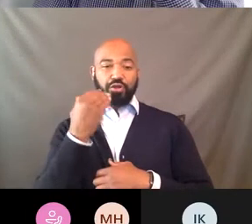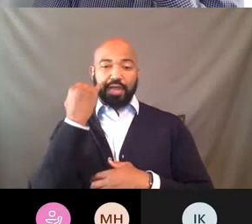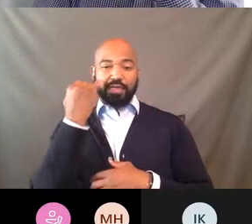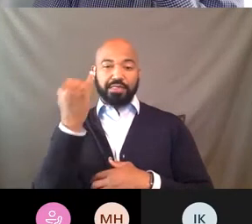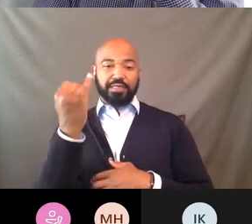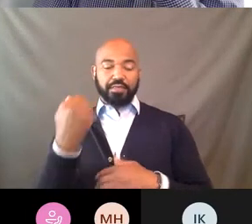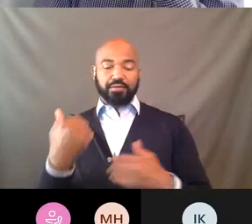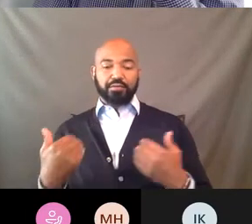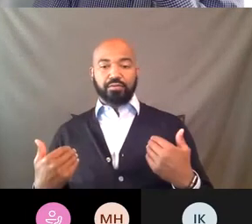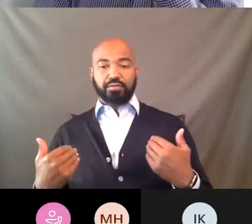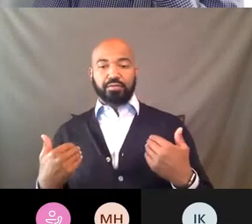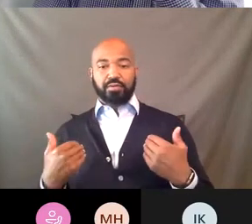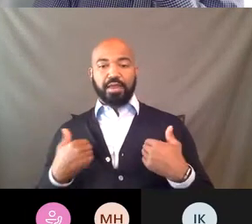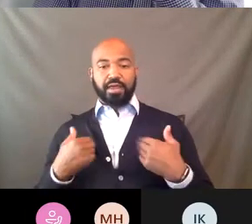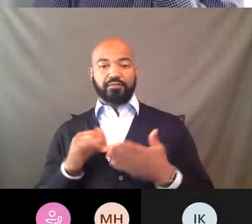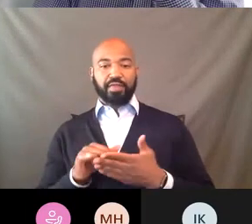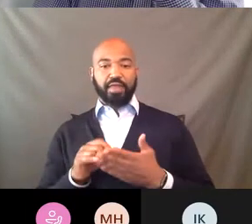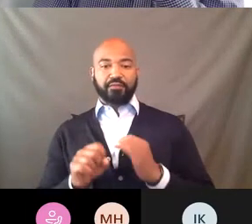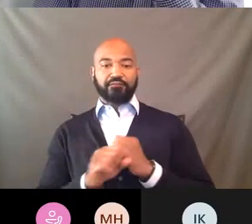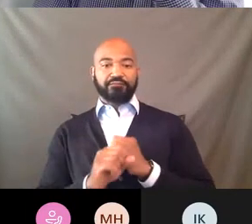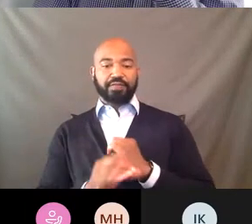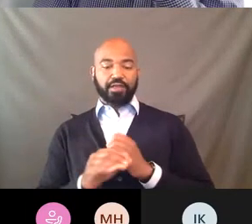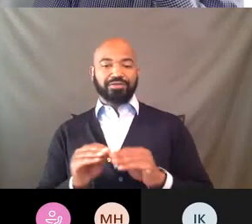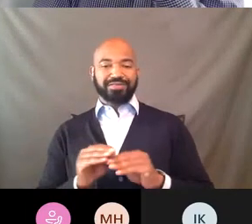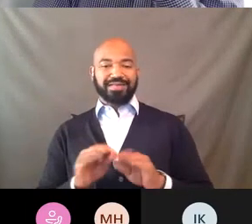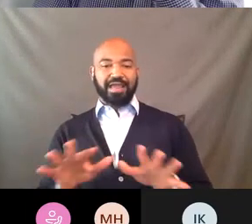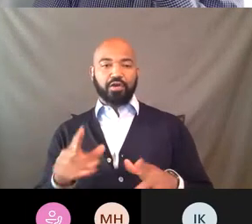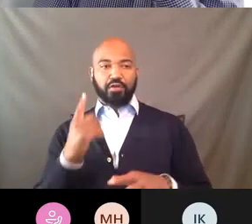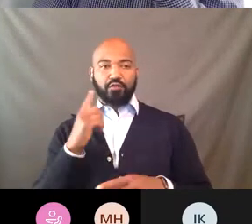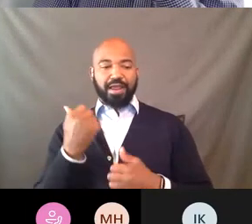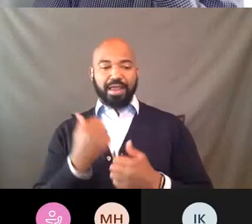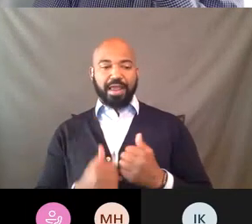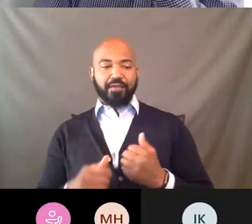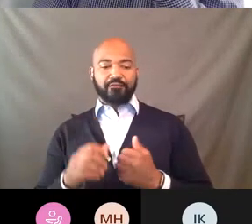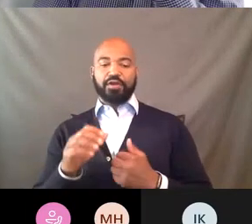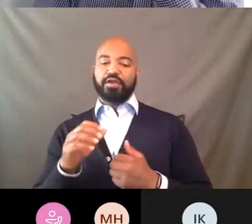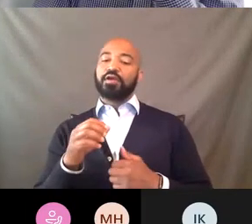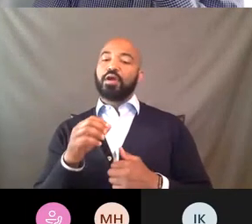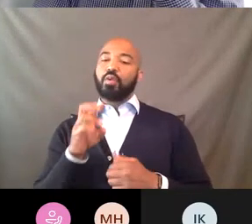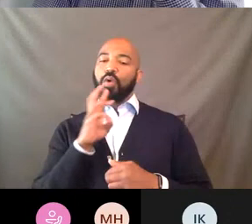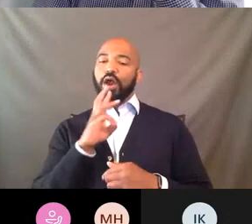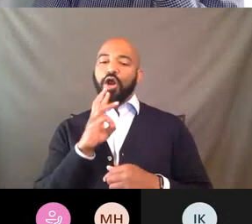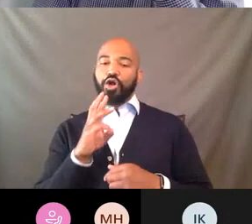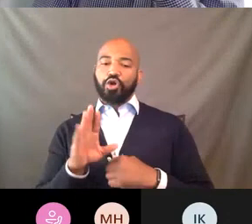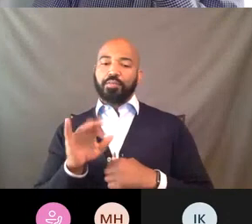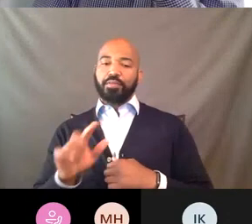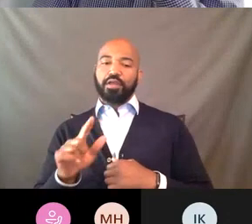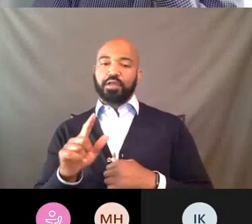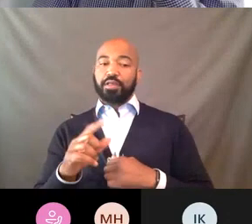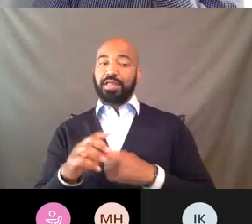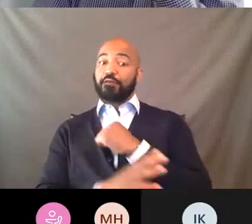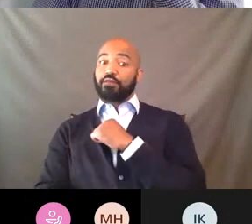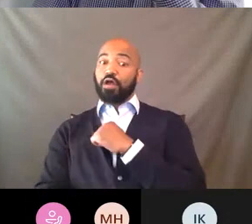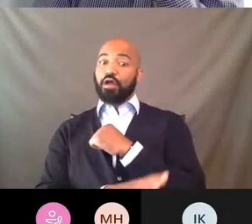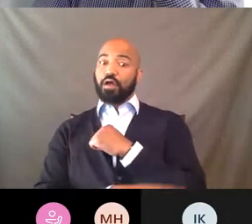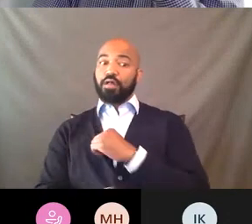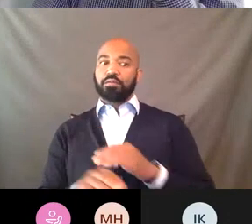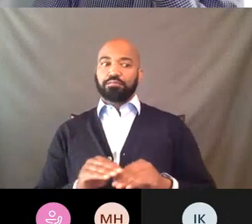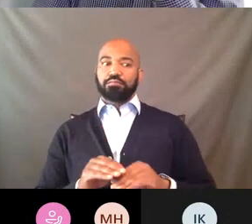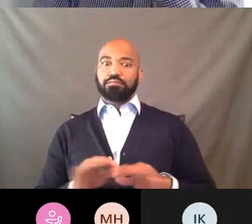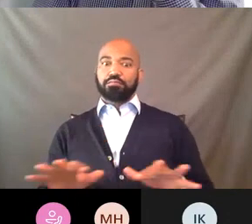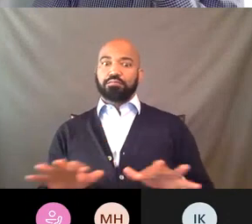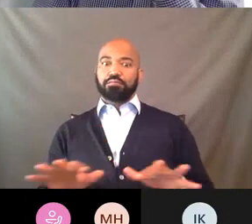to have that flyer sent out in every water bill in the fall water bill. So I think